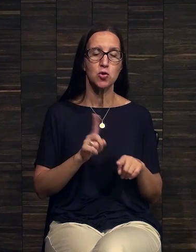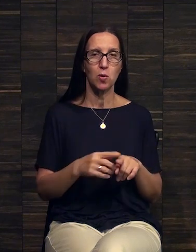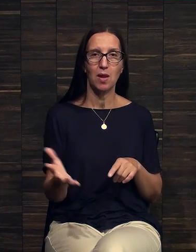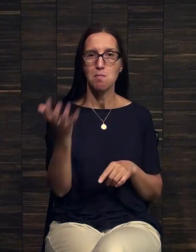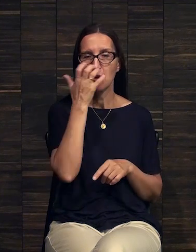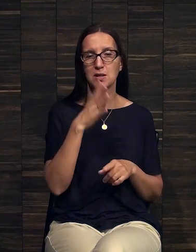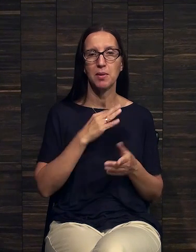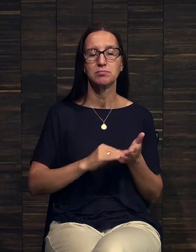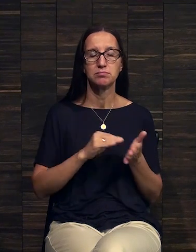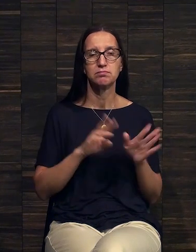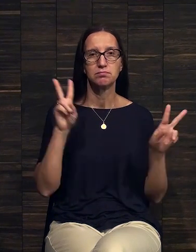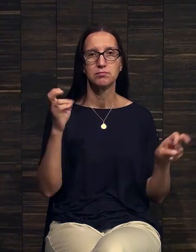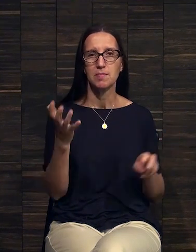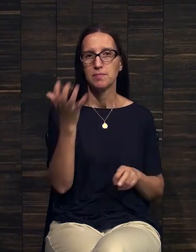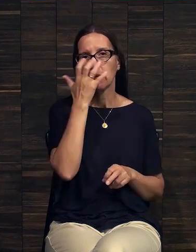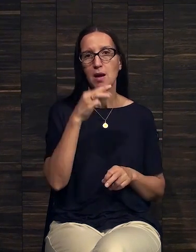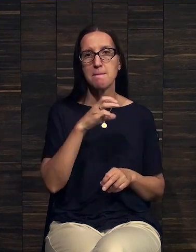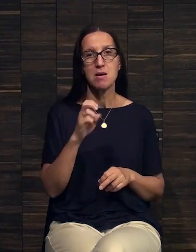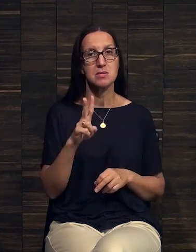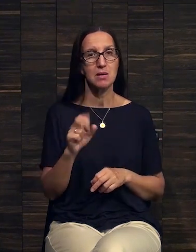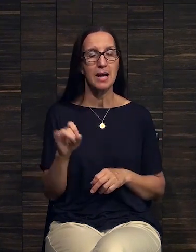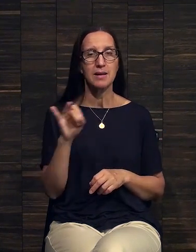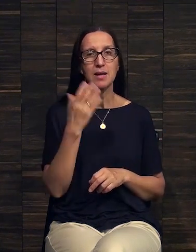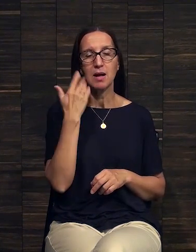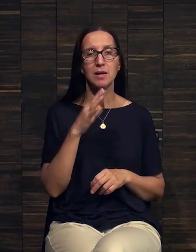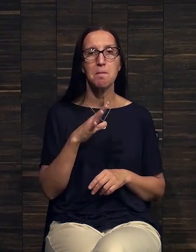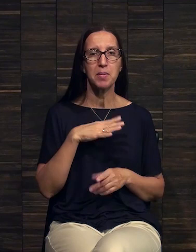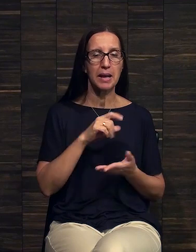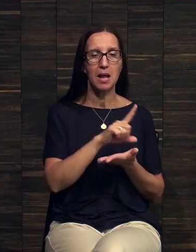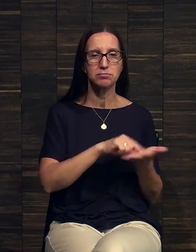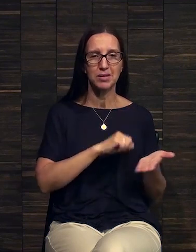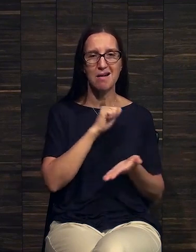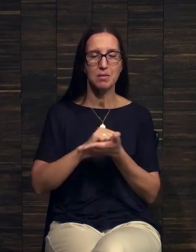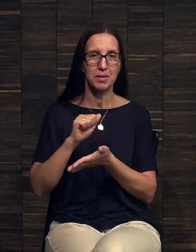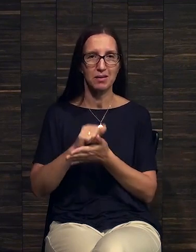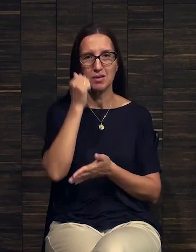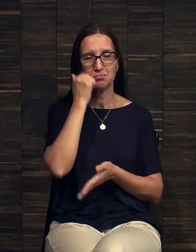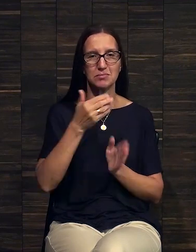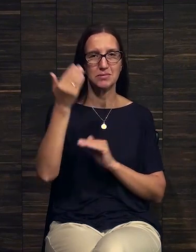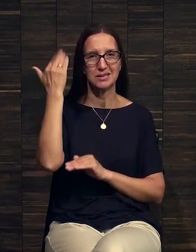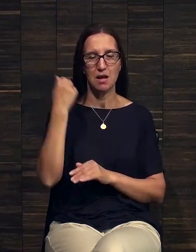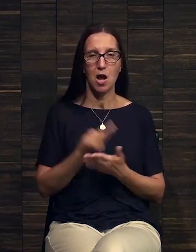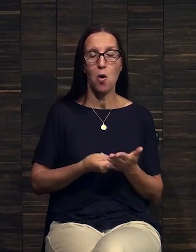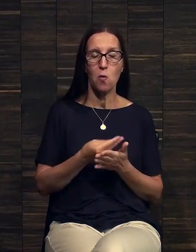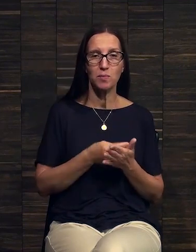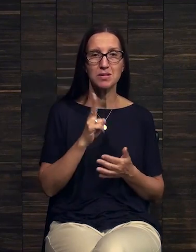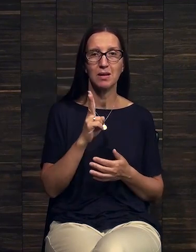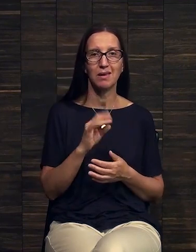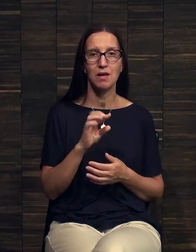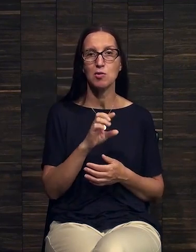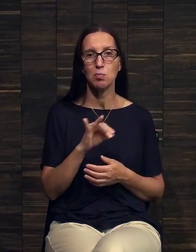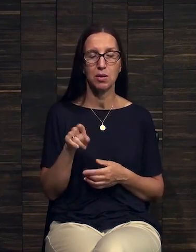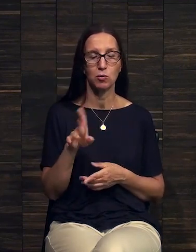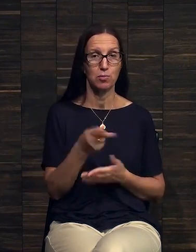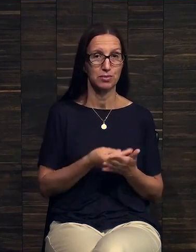that this is a mask, and it was written specifically, this is just a mask. And in the old comics reprints, the